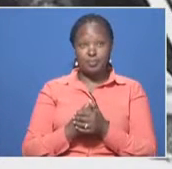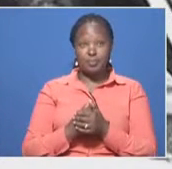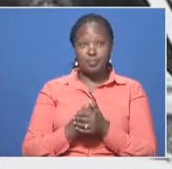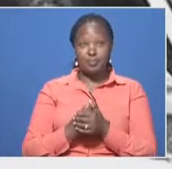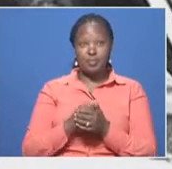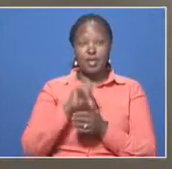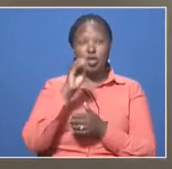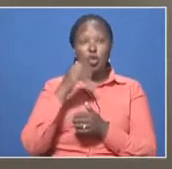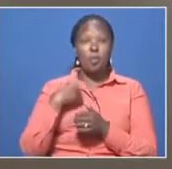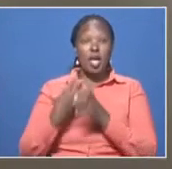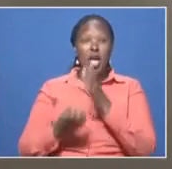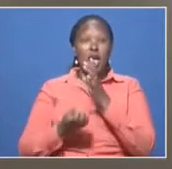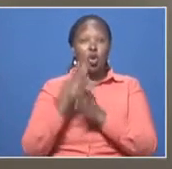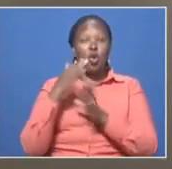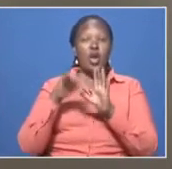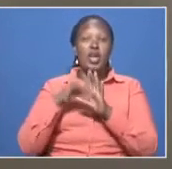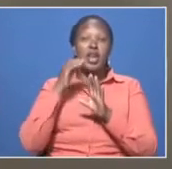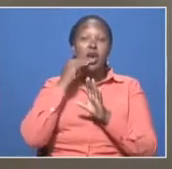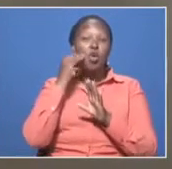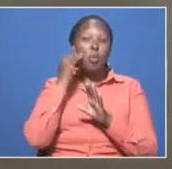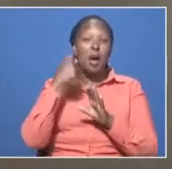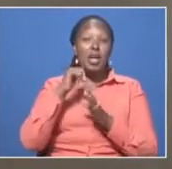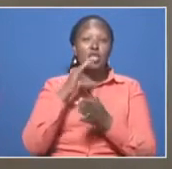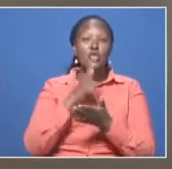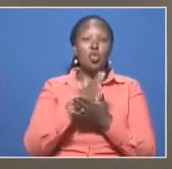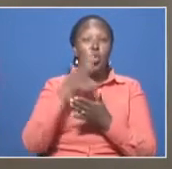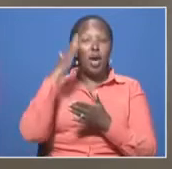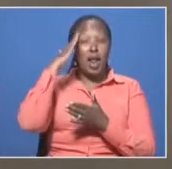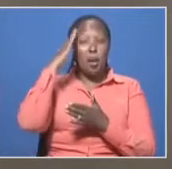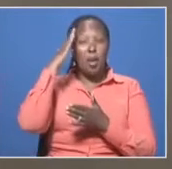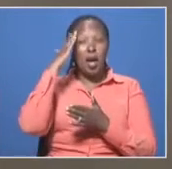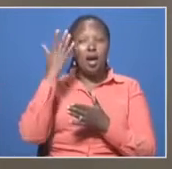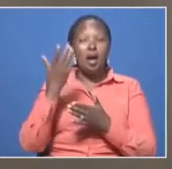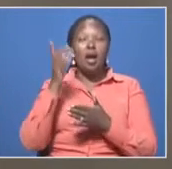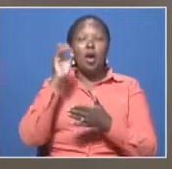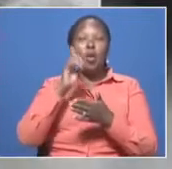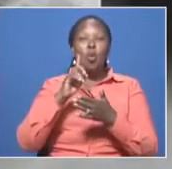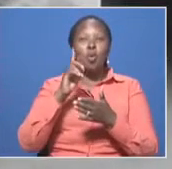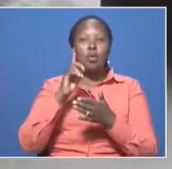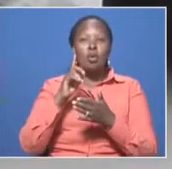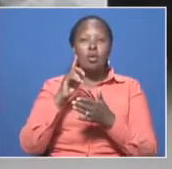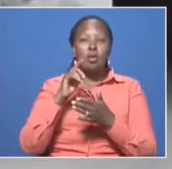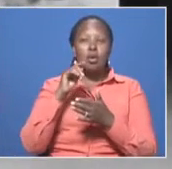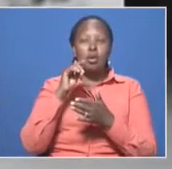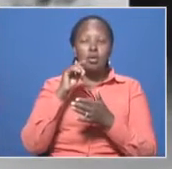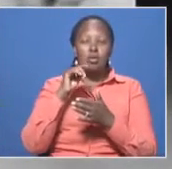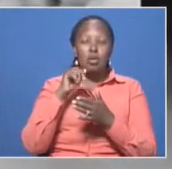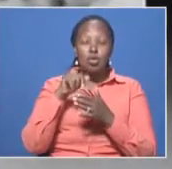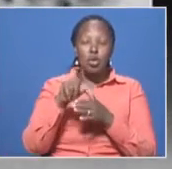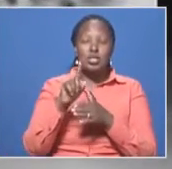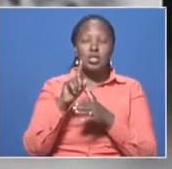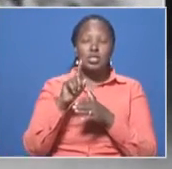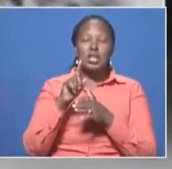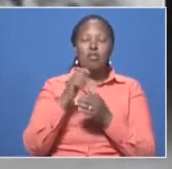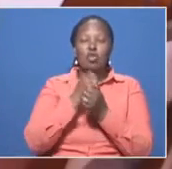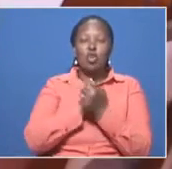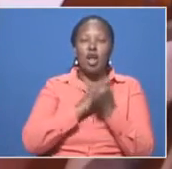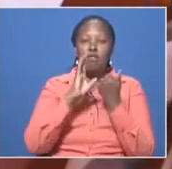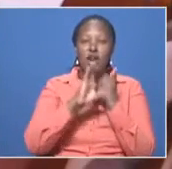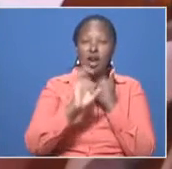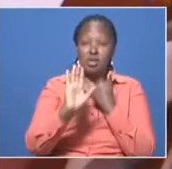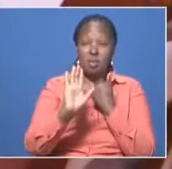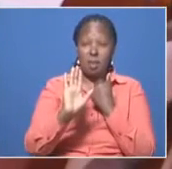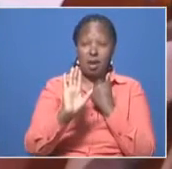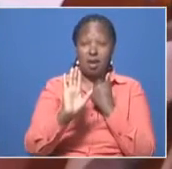So I grew up in a home where we're conscious of what it is to be patriots and to love your country.